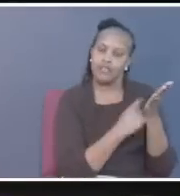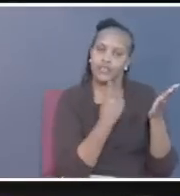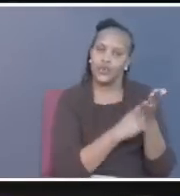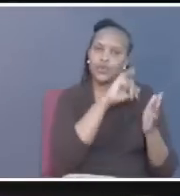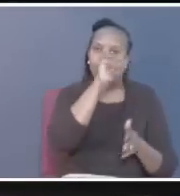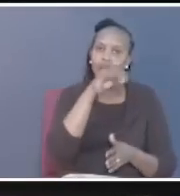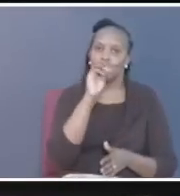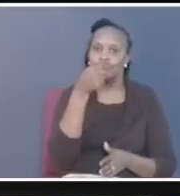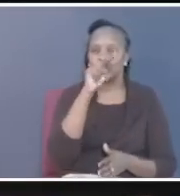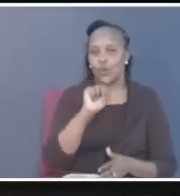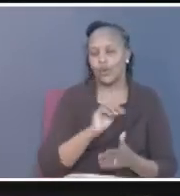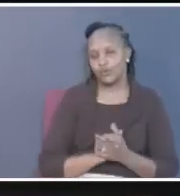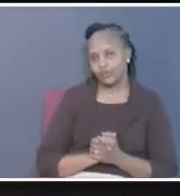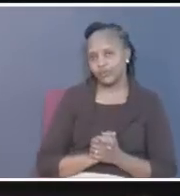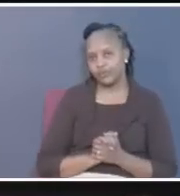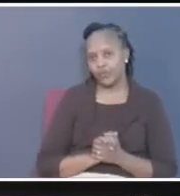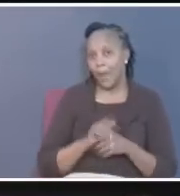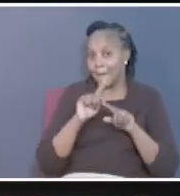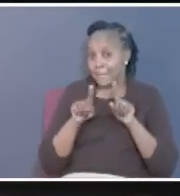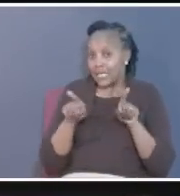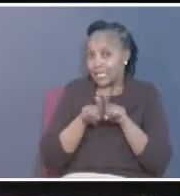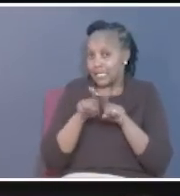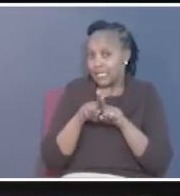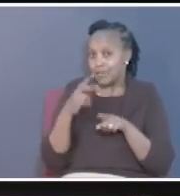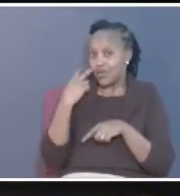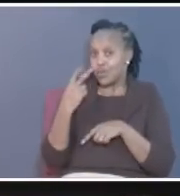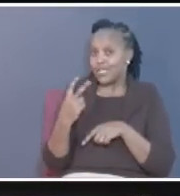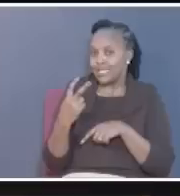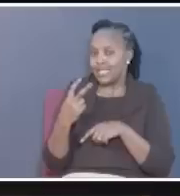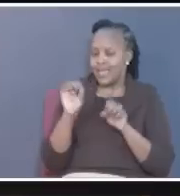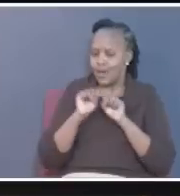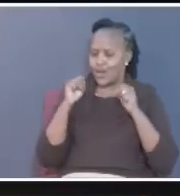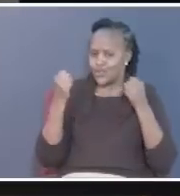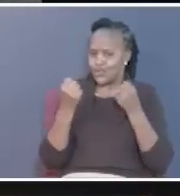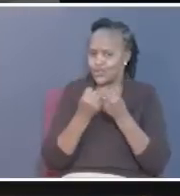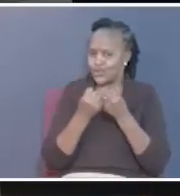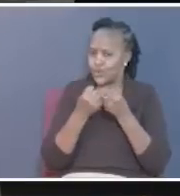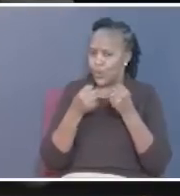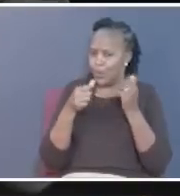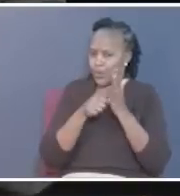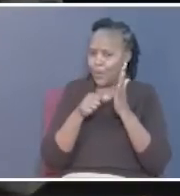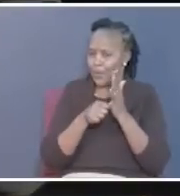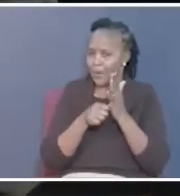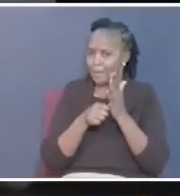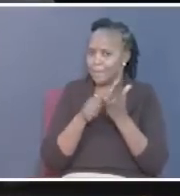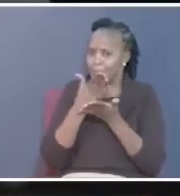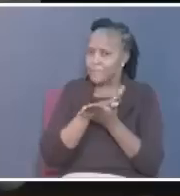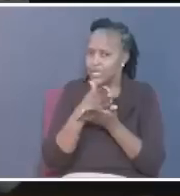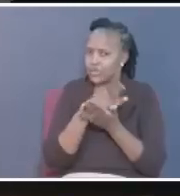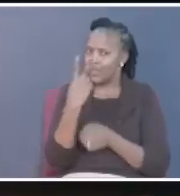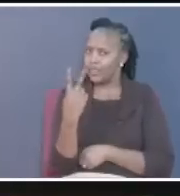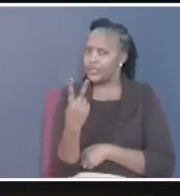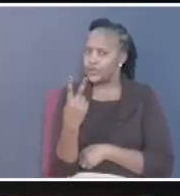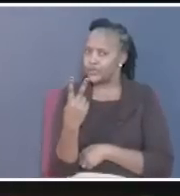chapter 4, verse 20. But we also see that there were social tensions evidenced by the presence of crime